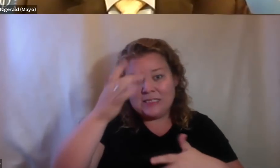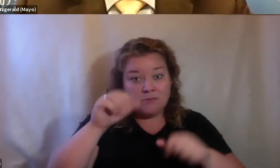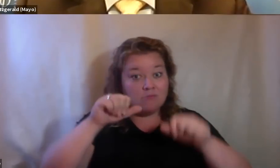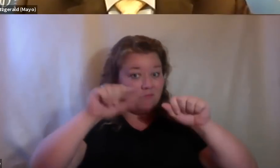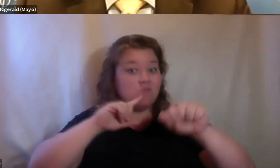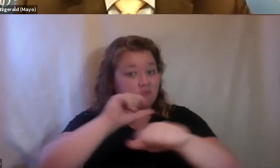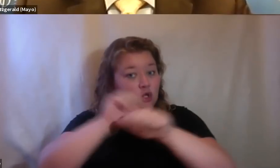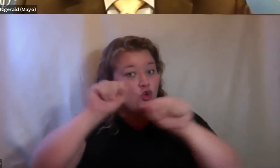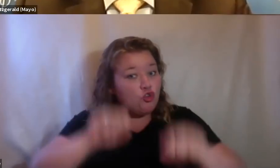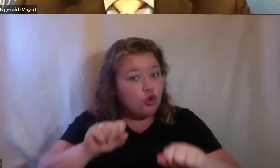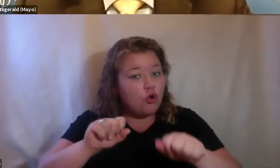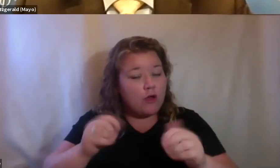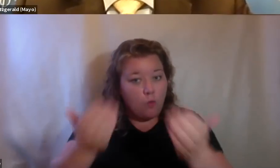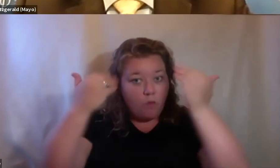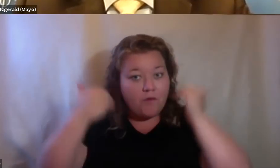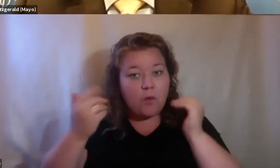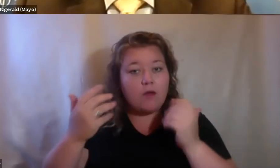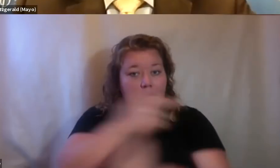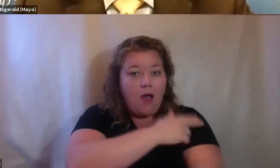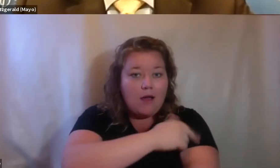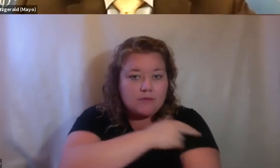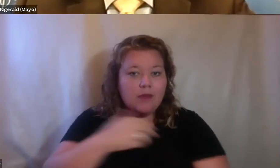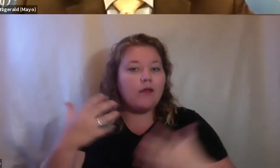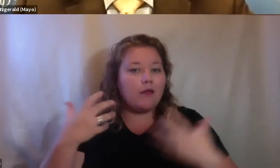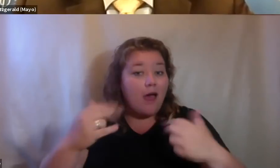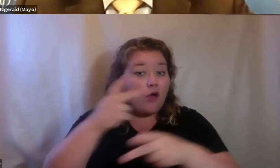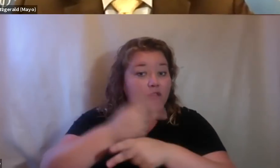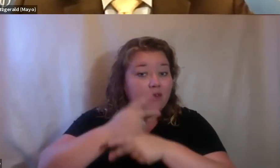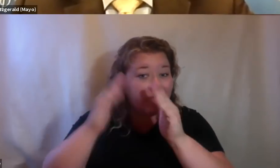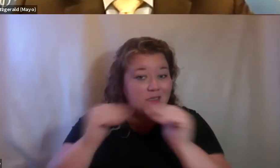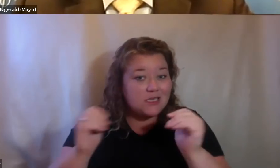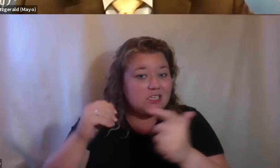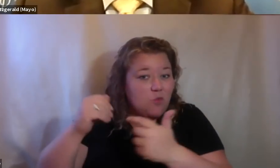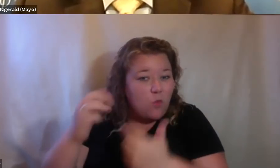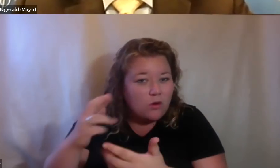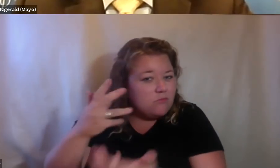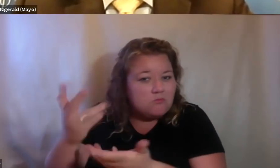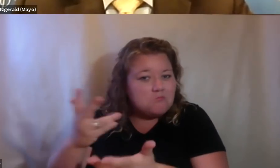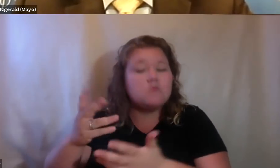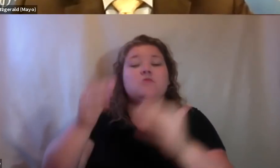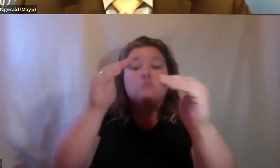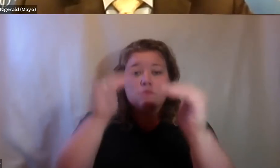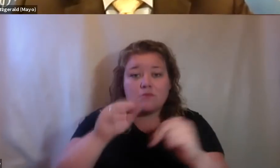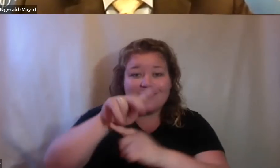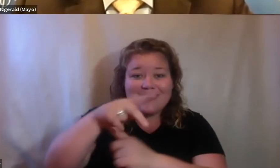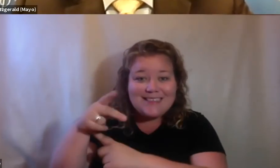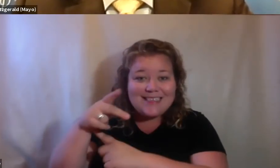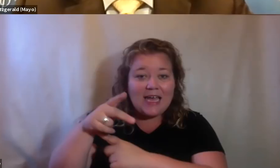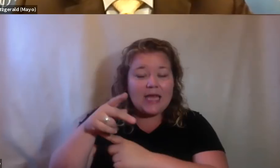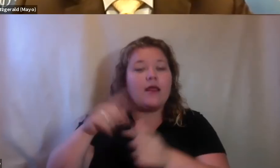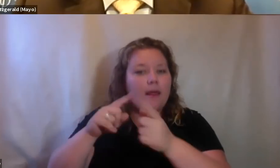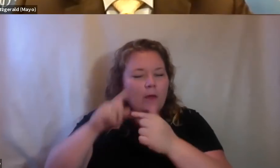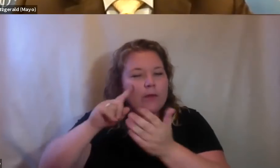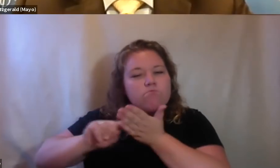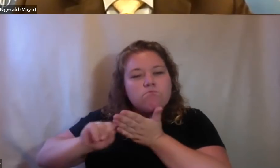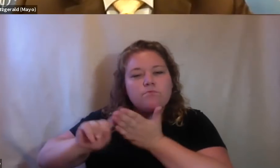healthcare systems? And then the second tier of metrics helps us see what those practices are that help